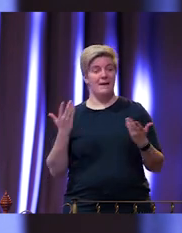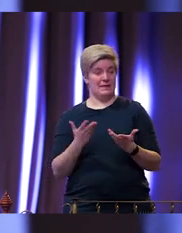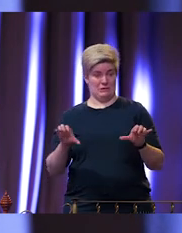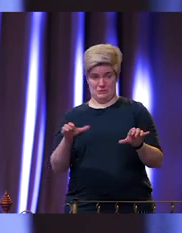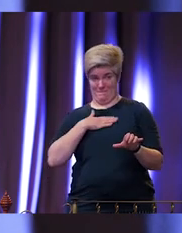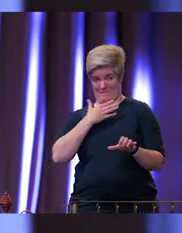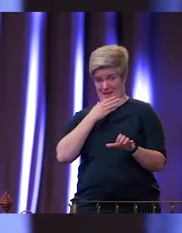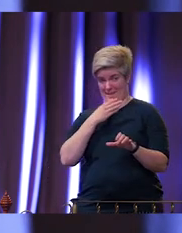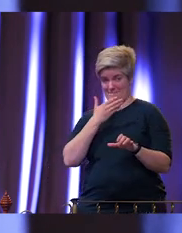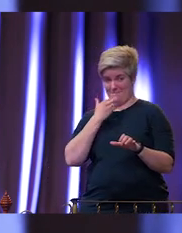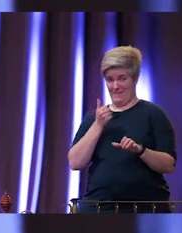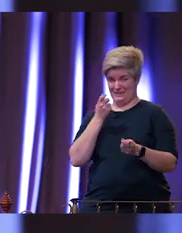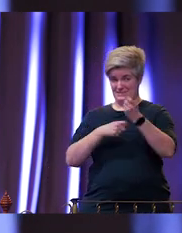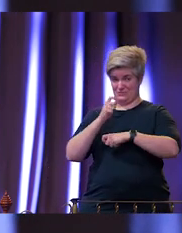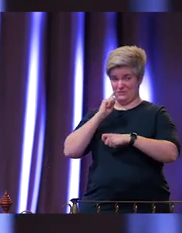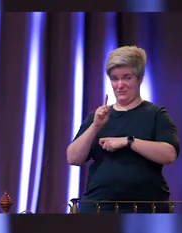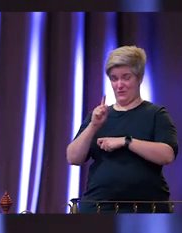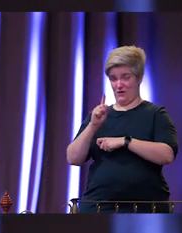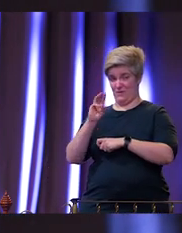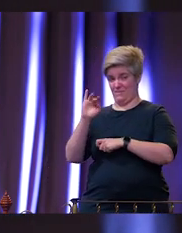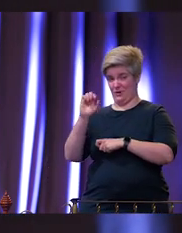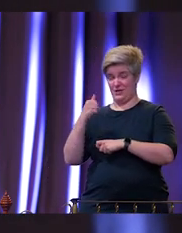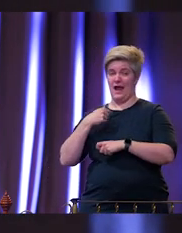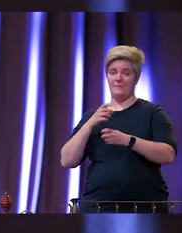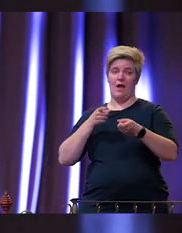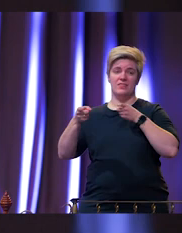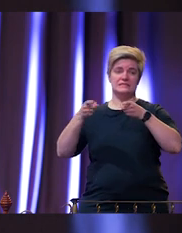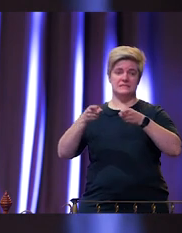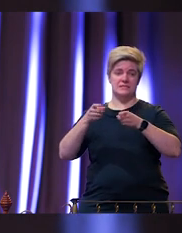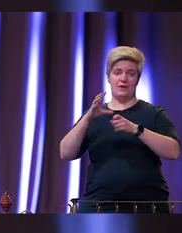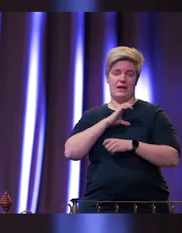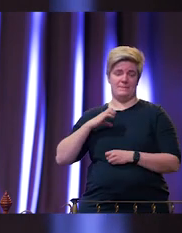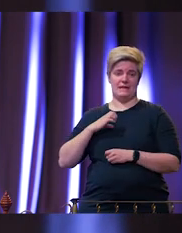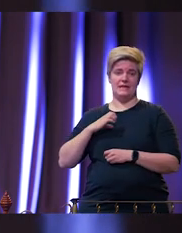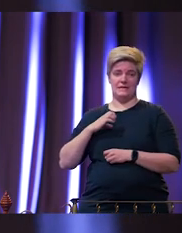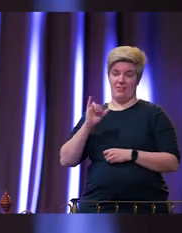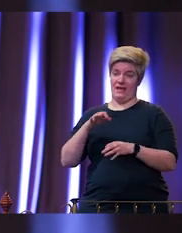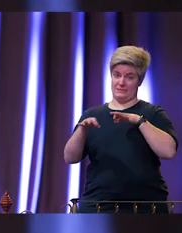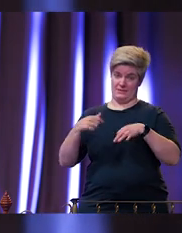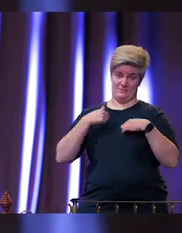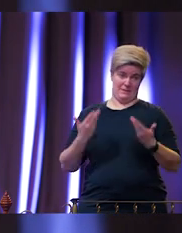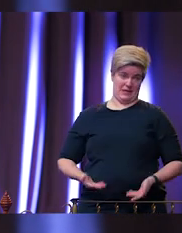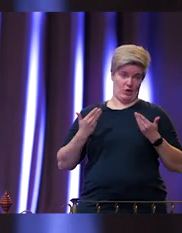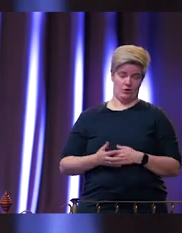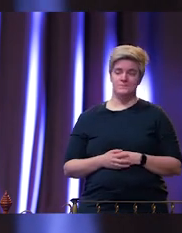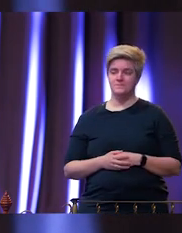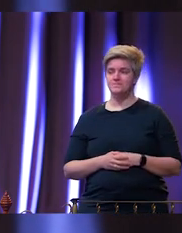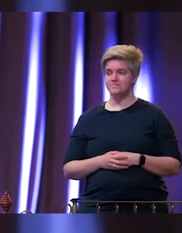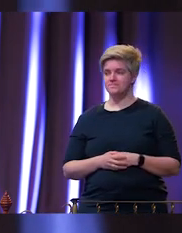for Marsha. I'm on the steering committee of Arts Work Fund, as is Ellen. So that explains me being here. I